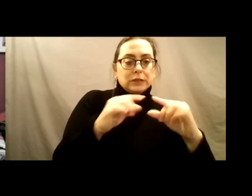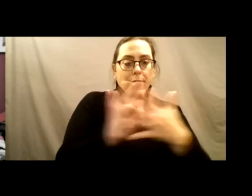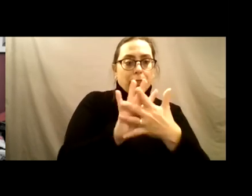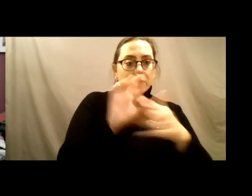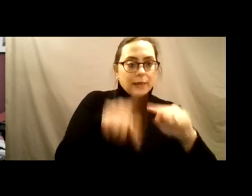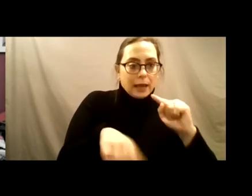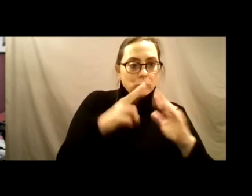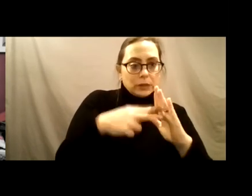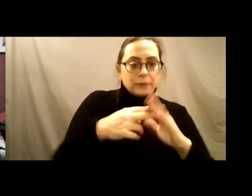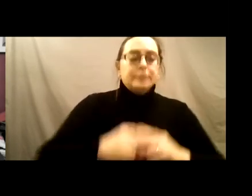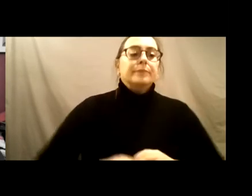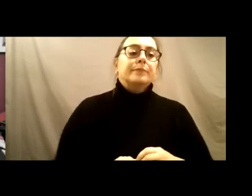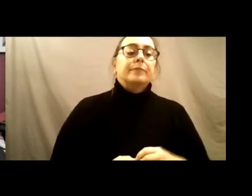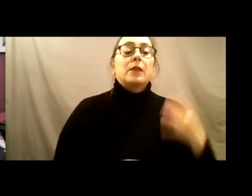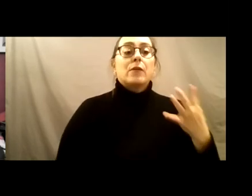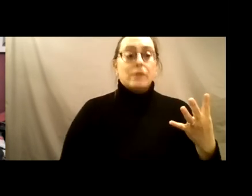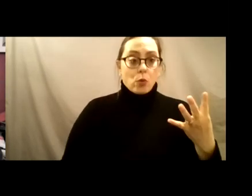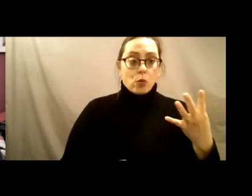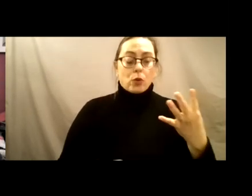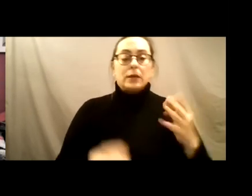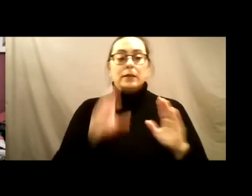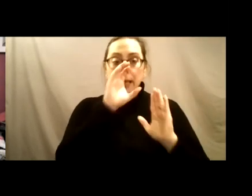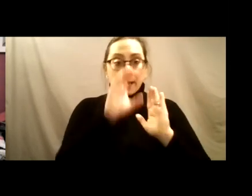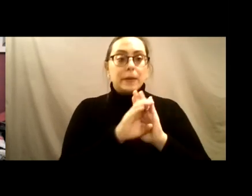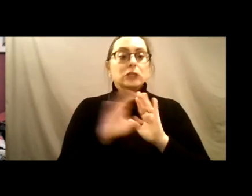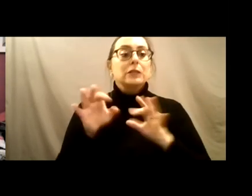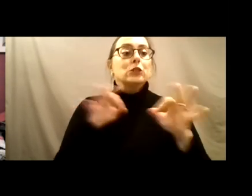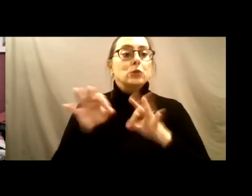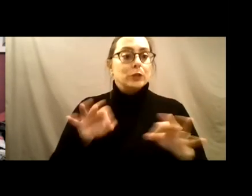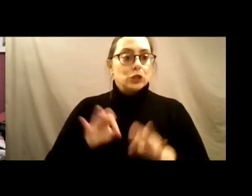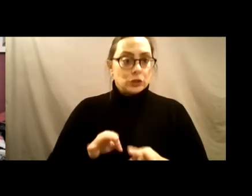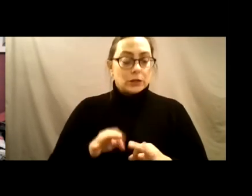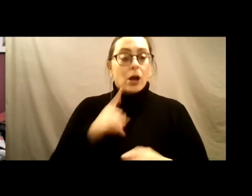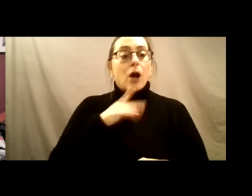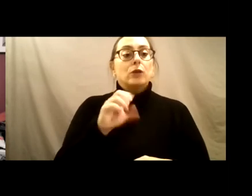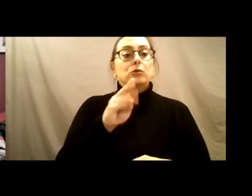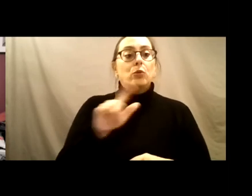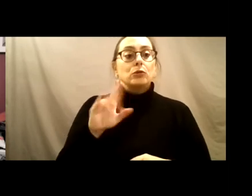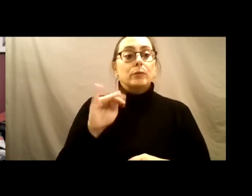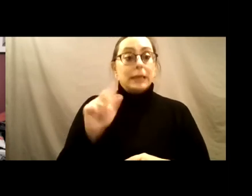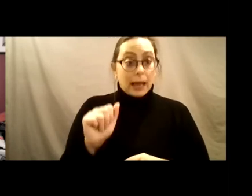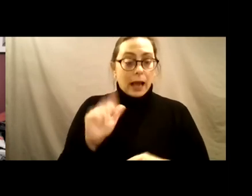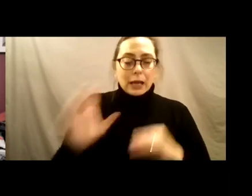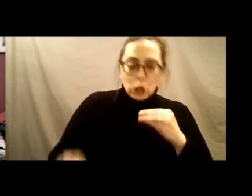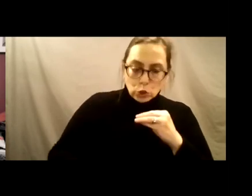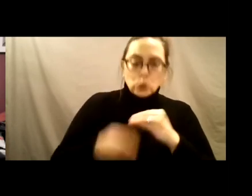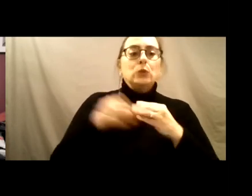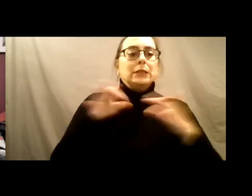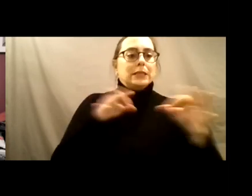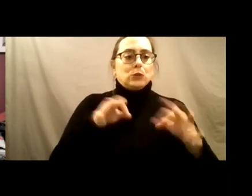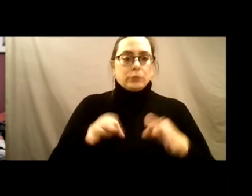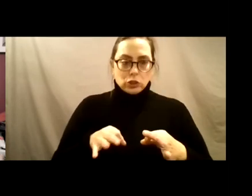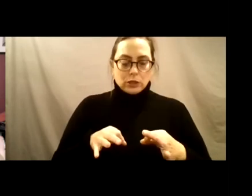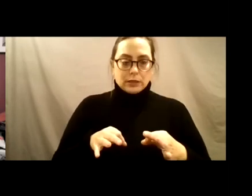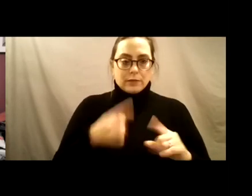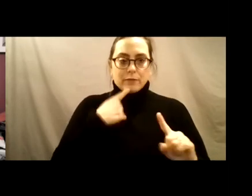4, image and material descriptions, especially on social media, include a description in the captions,